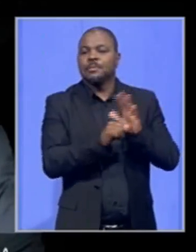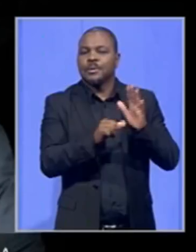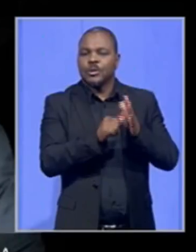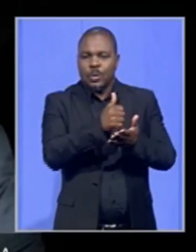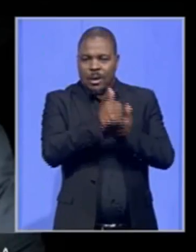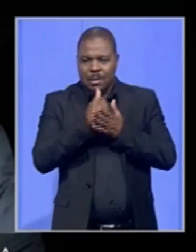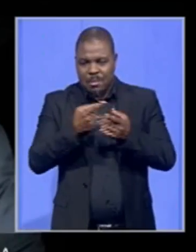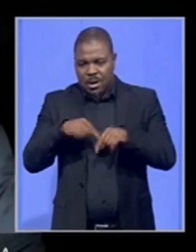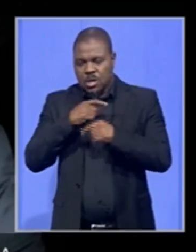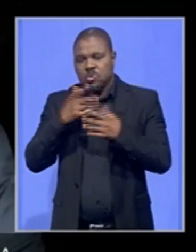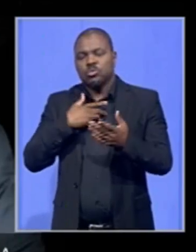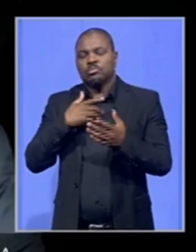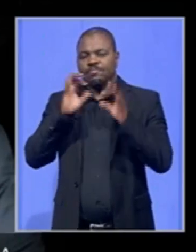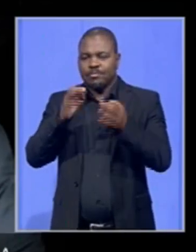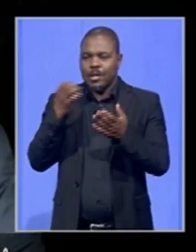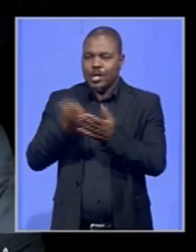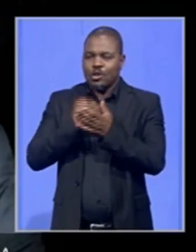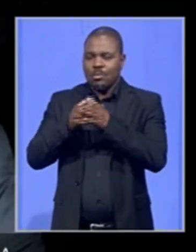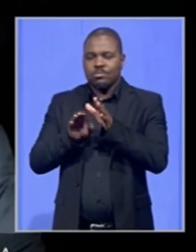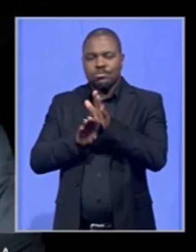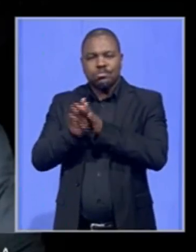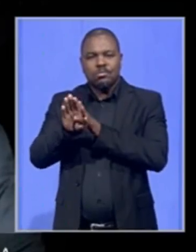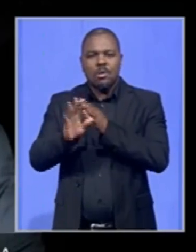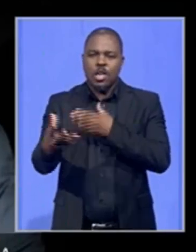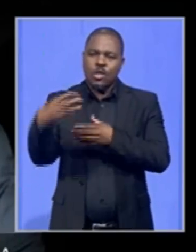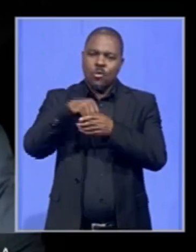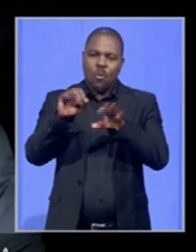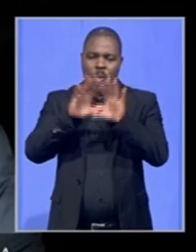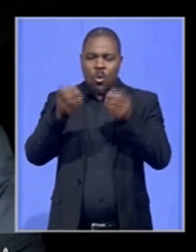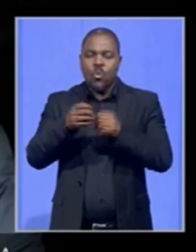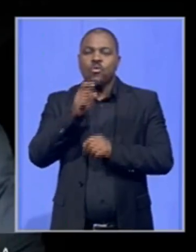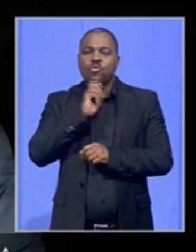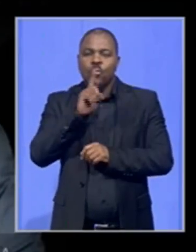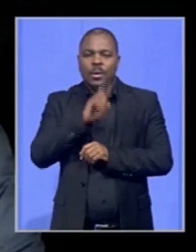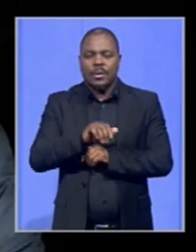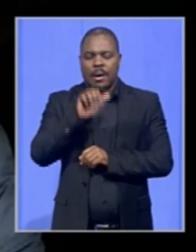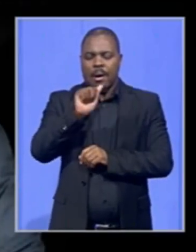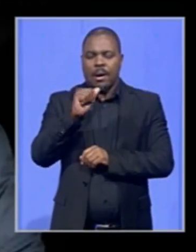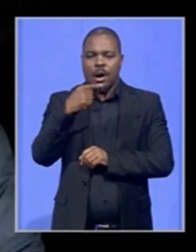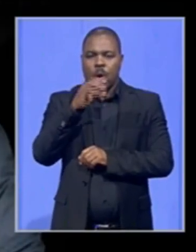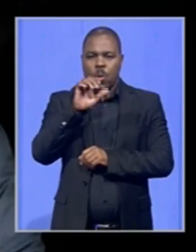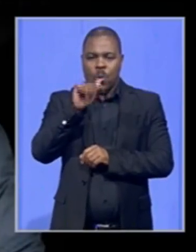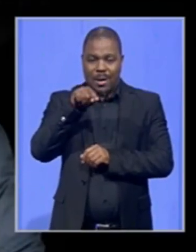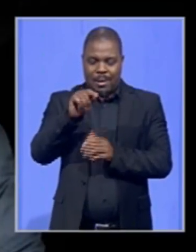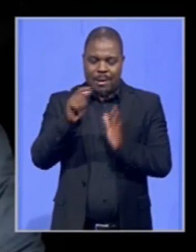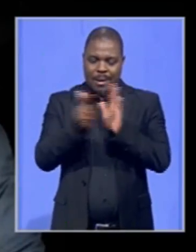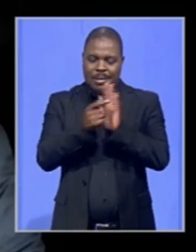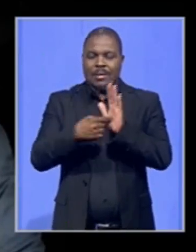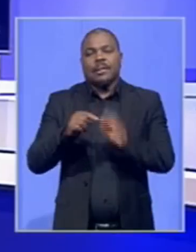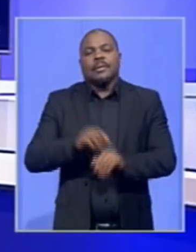a truly inclusive economy through the Africa Growth and Opportunity Act, AGOA.